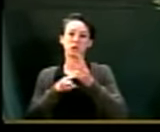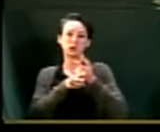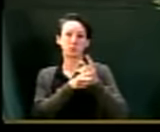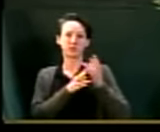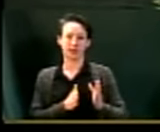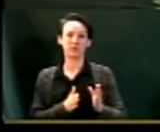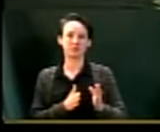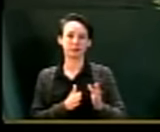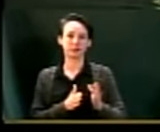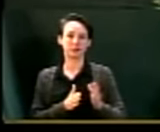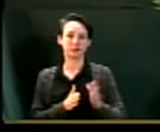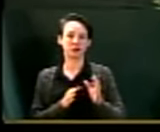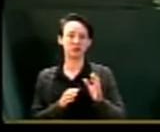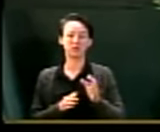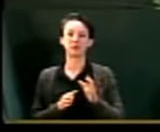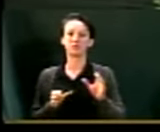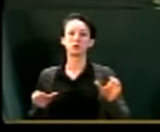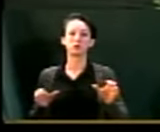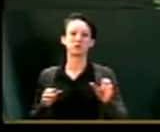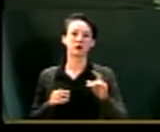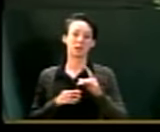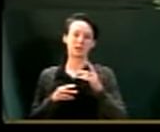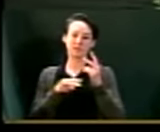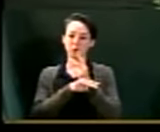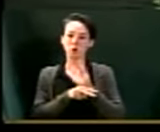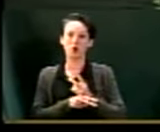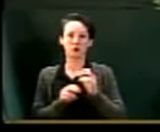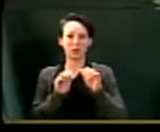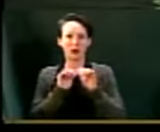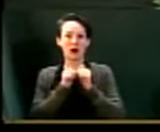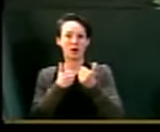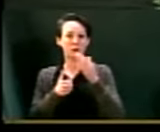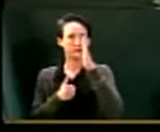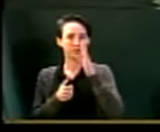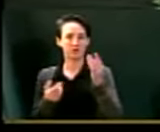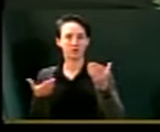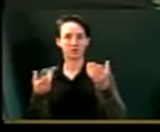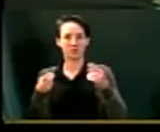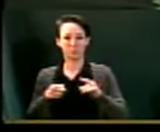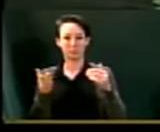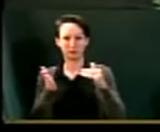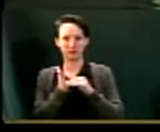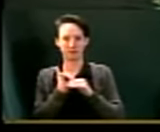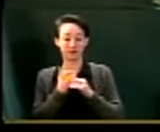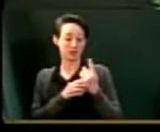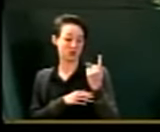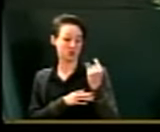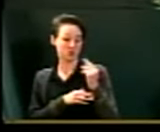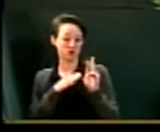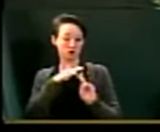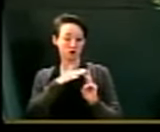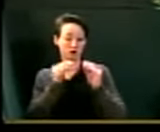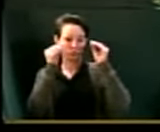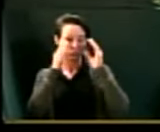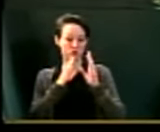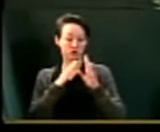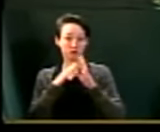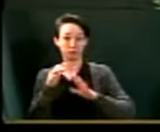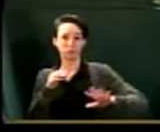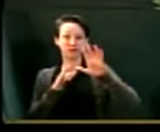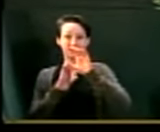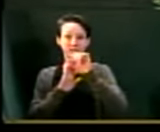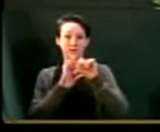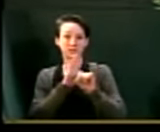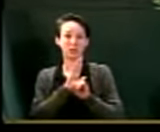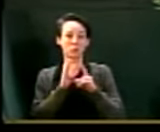deal with that however necessary to ensure it doesn't happen again. Last year, kindergarten teachers across the state were required to use the